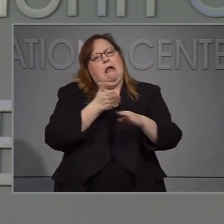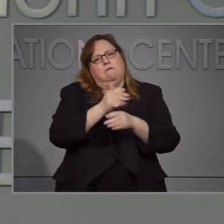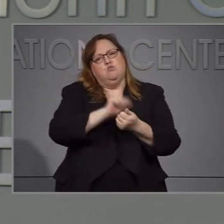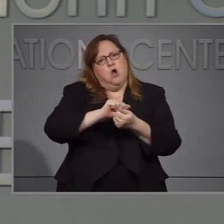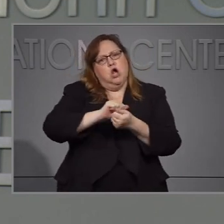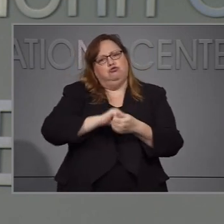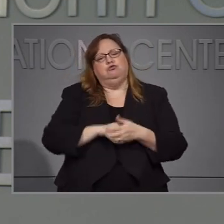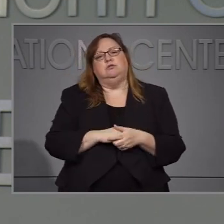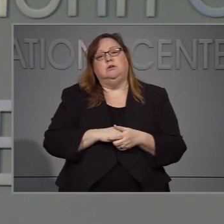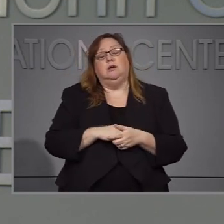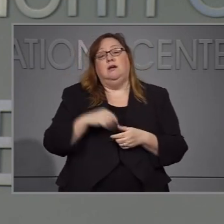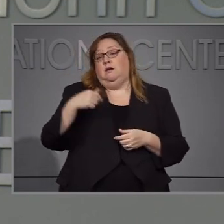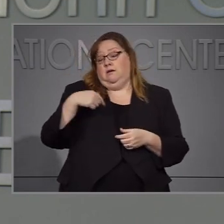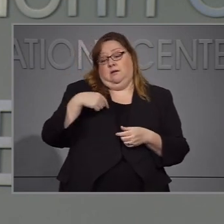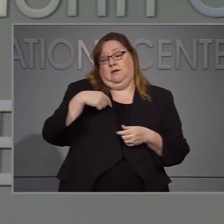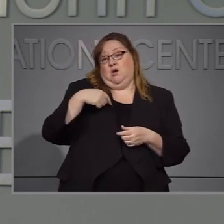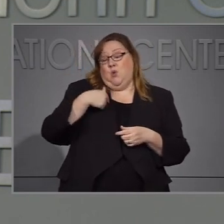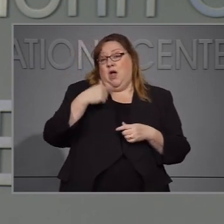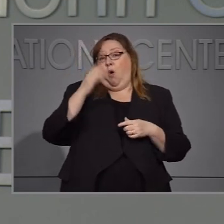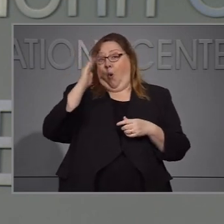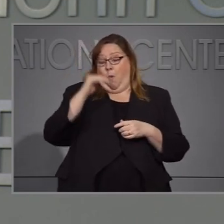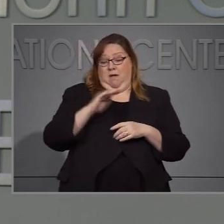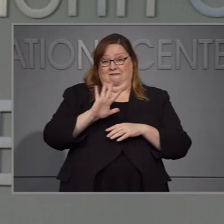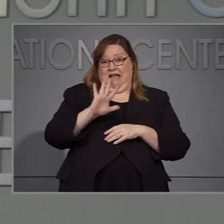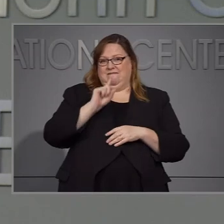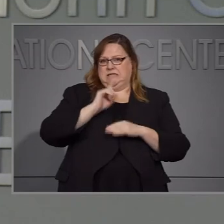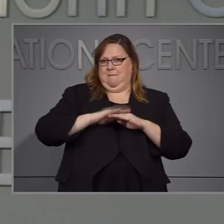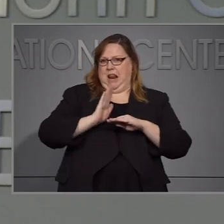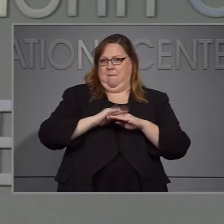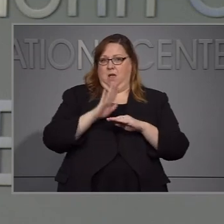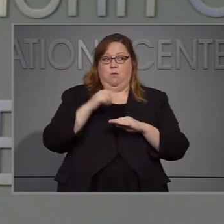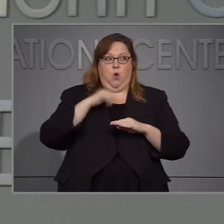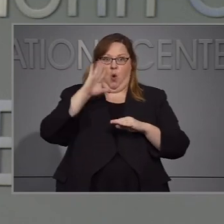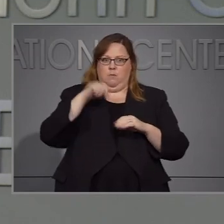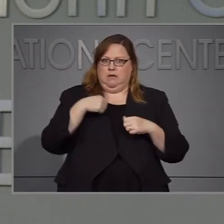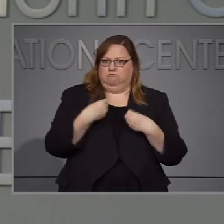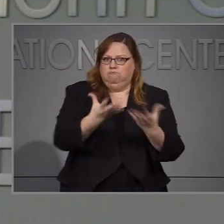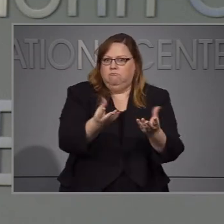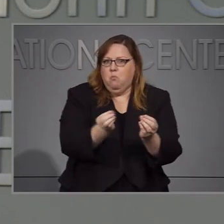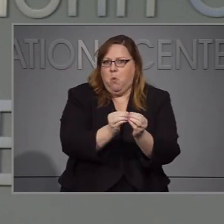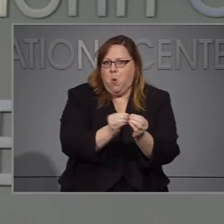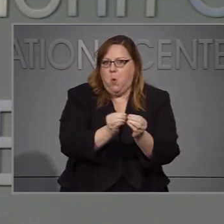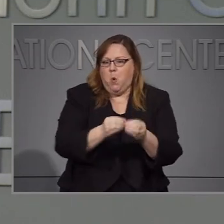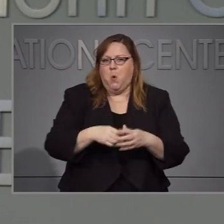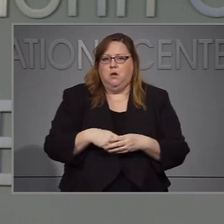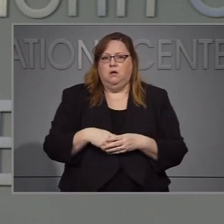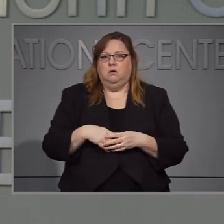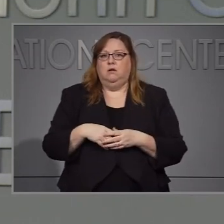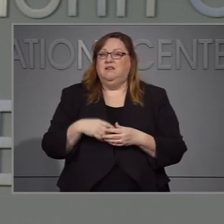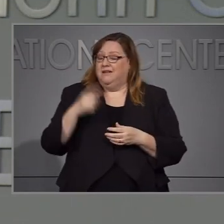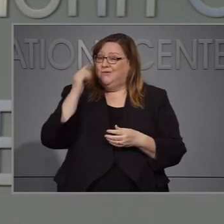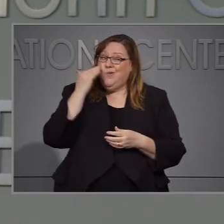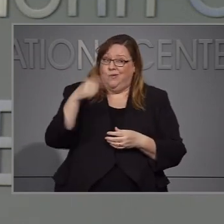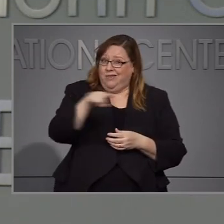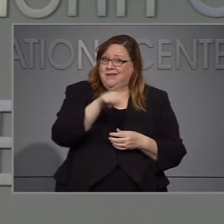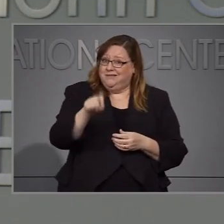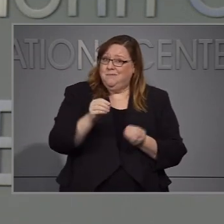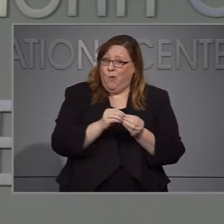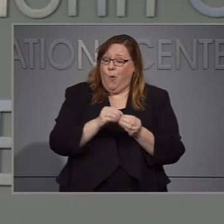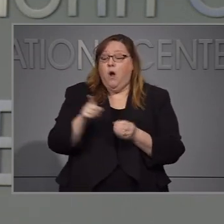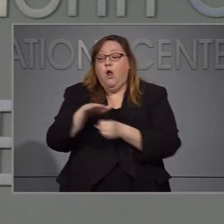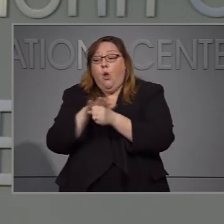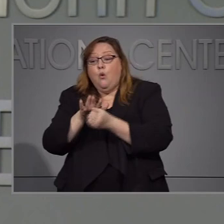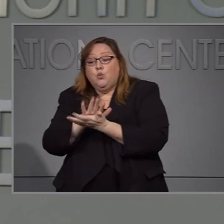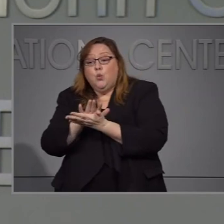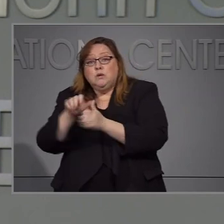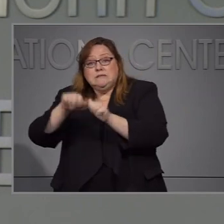We understand that more supplies will be needed. We know that local school systems will be able to buy their own,